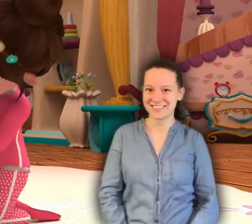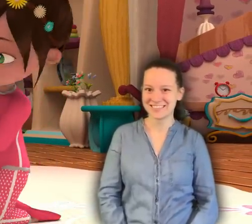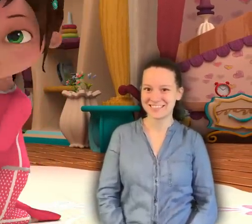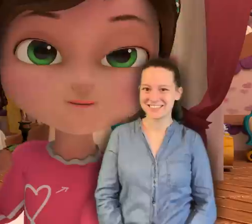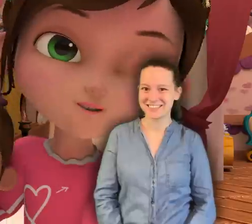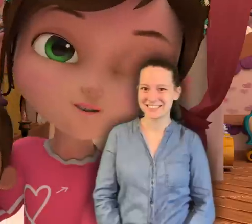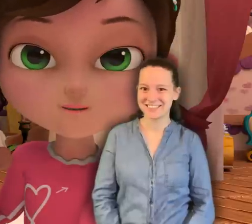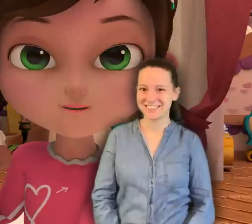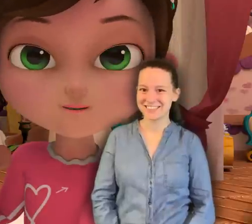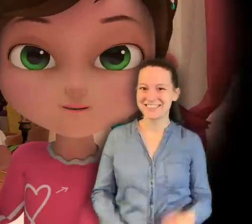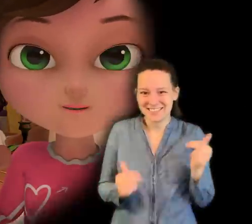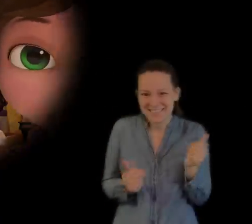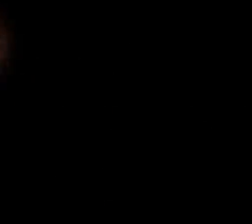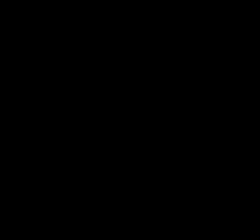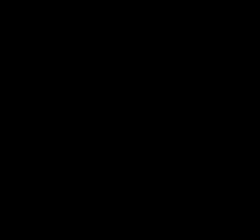oh